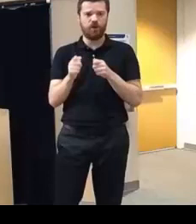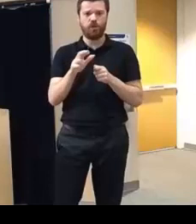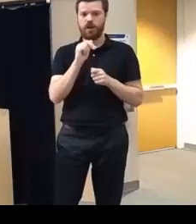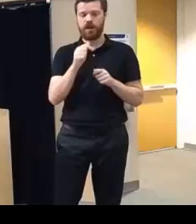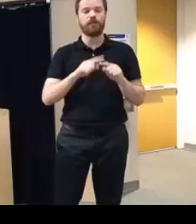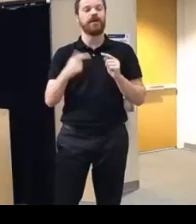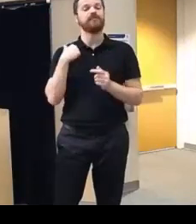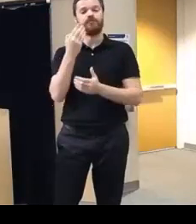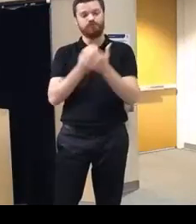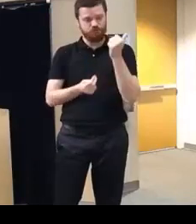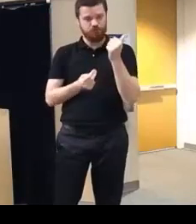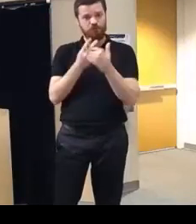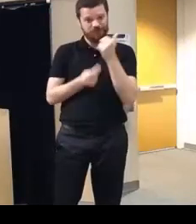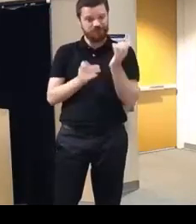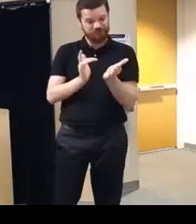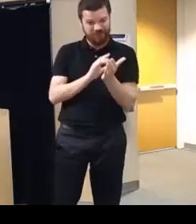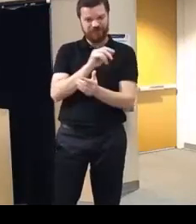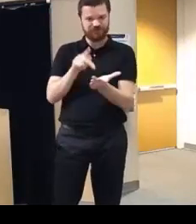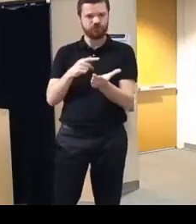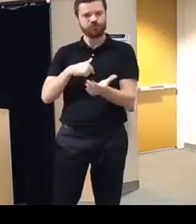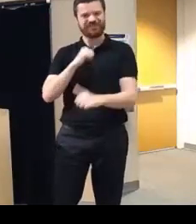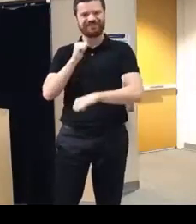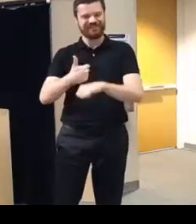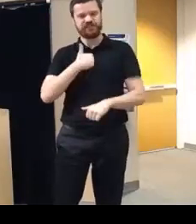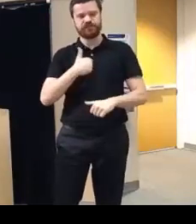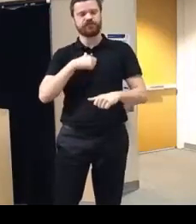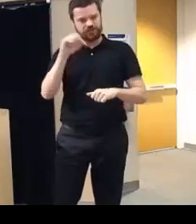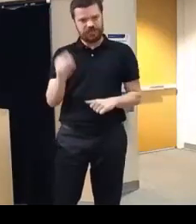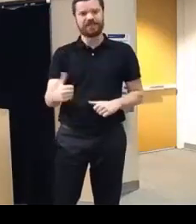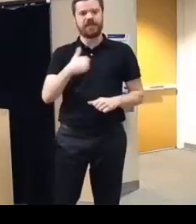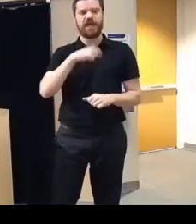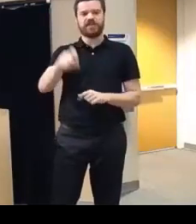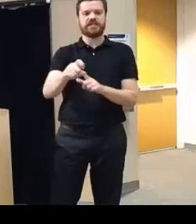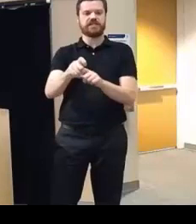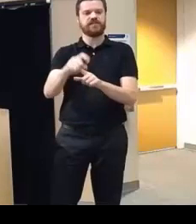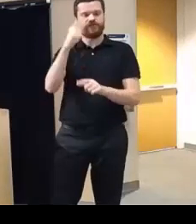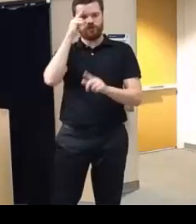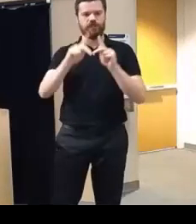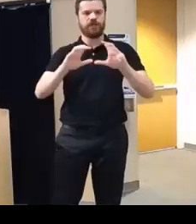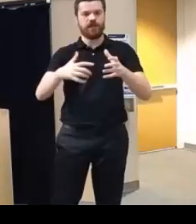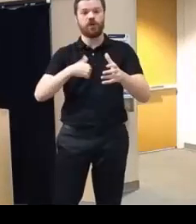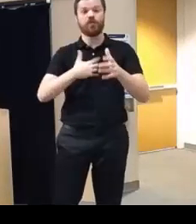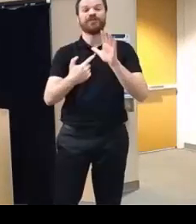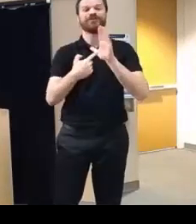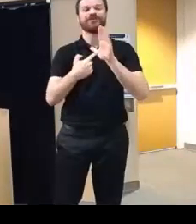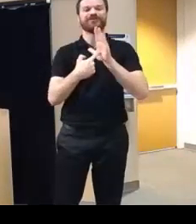both medicine and psychiatry. So we wanted to really establish ourselves as saying there's a need for this population, and we want to show